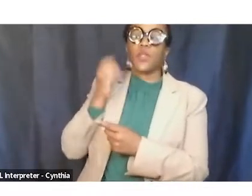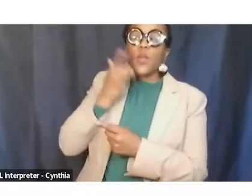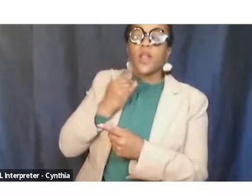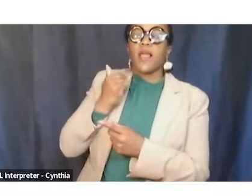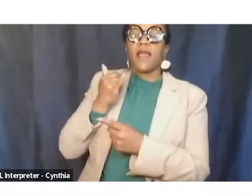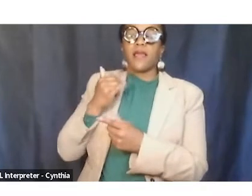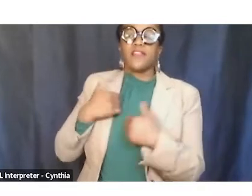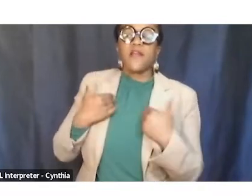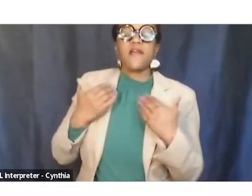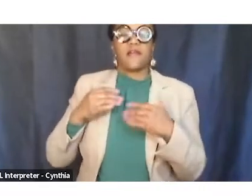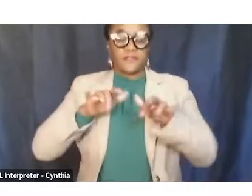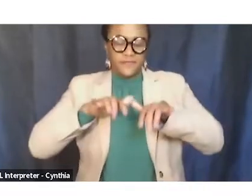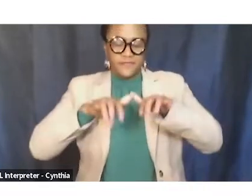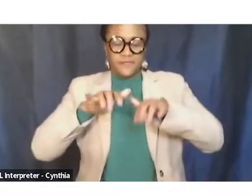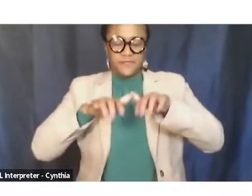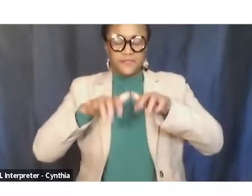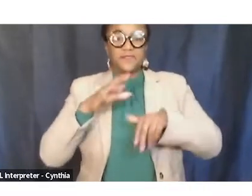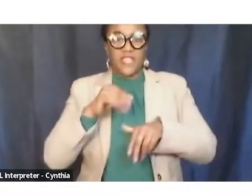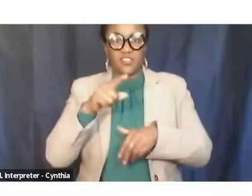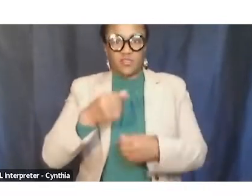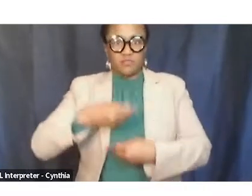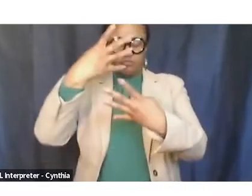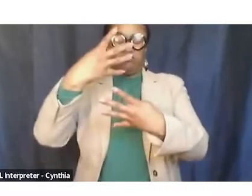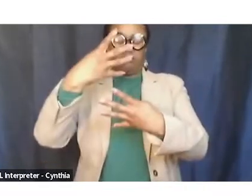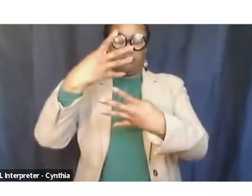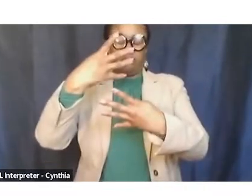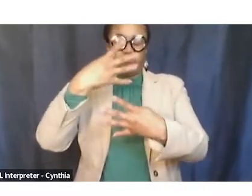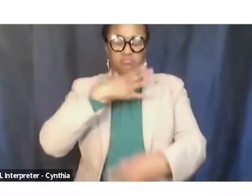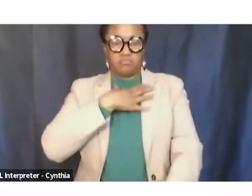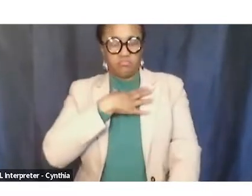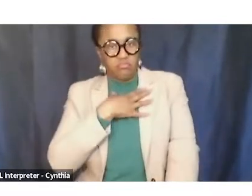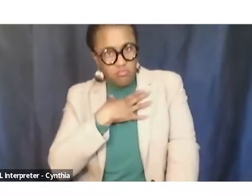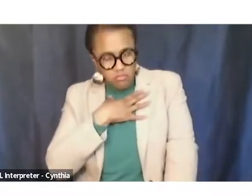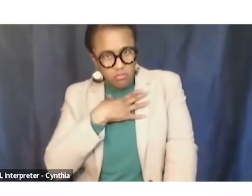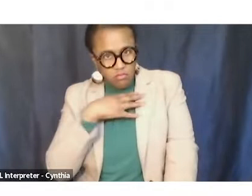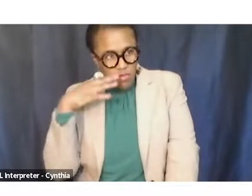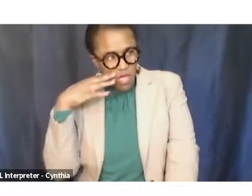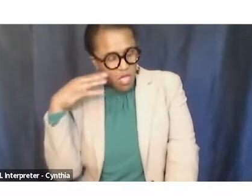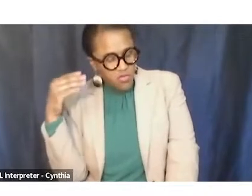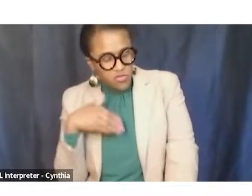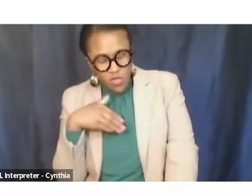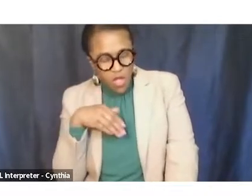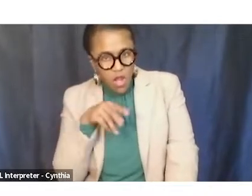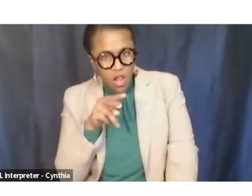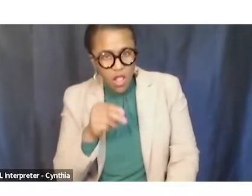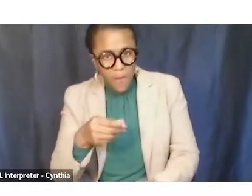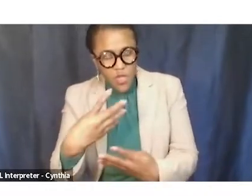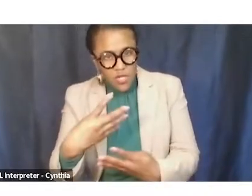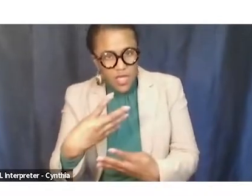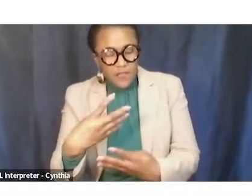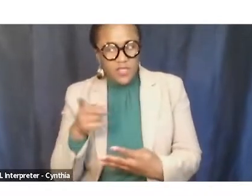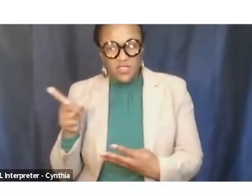looking through and typed in, and what she retrieved was appalling to her. And this wasn't the first time that this has happened, but she was